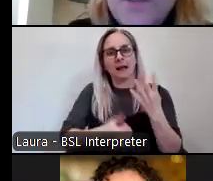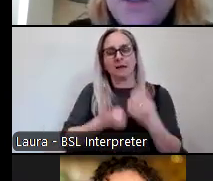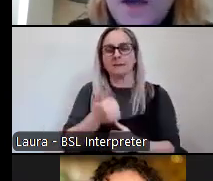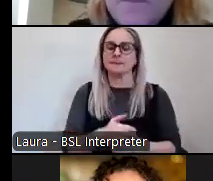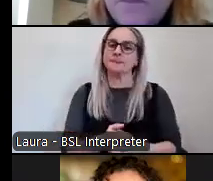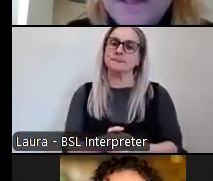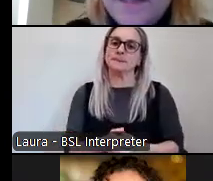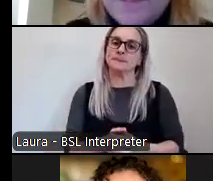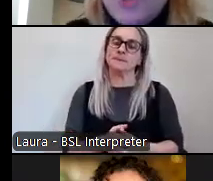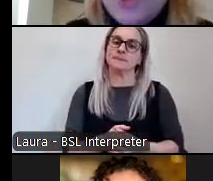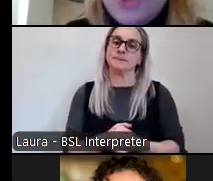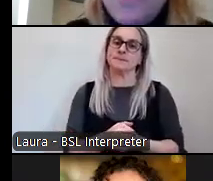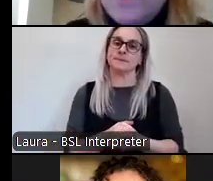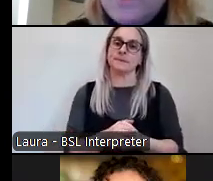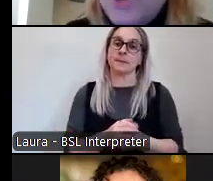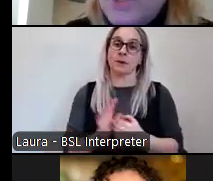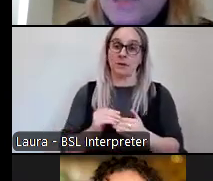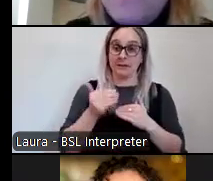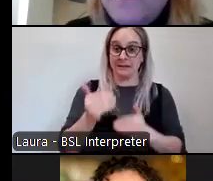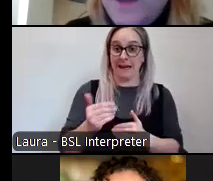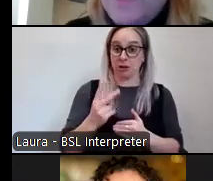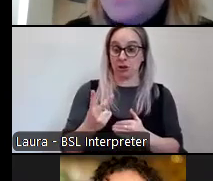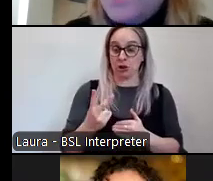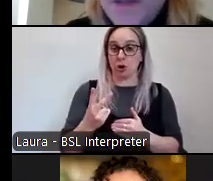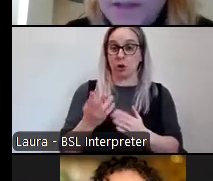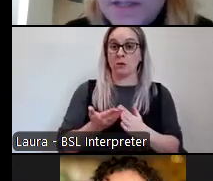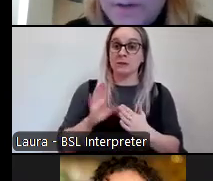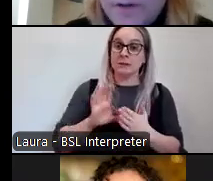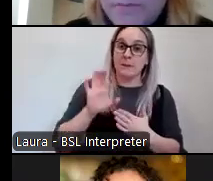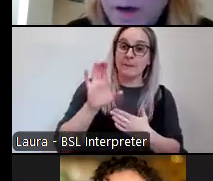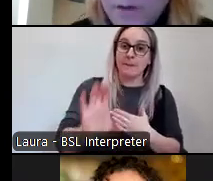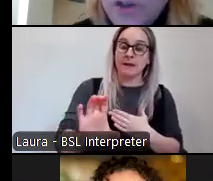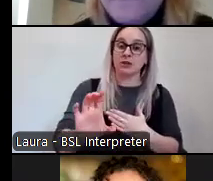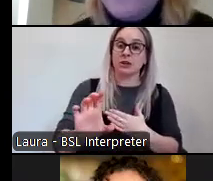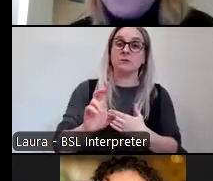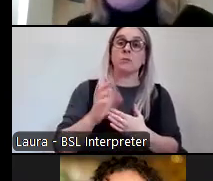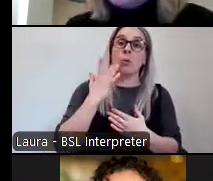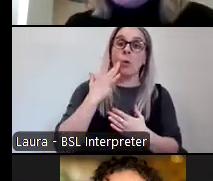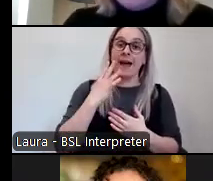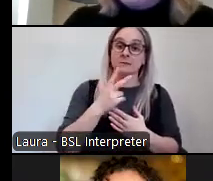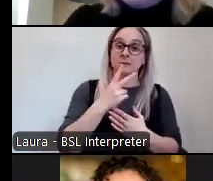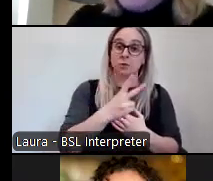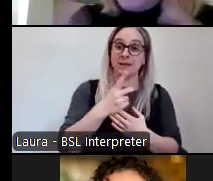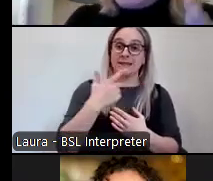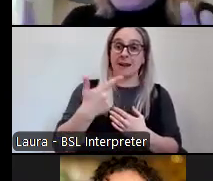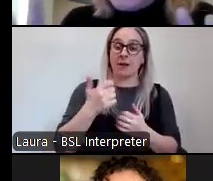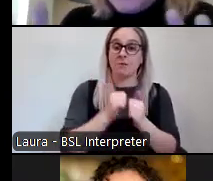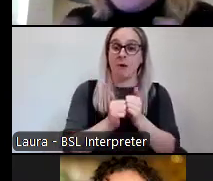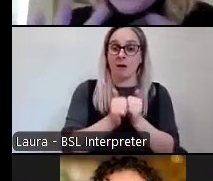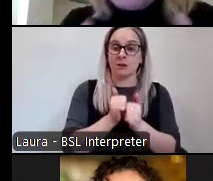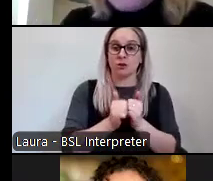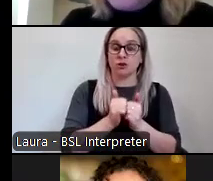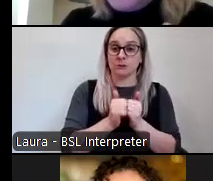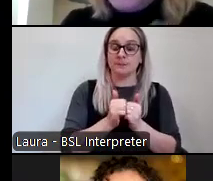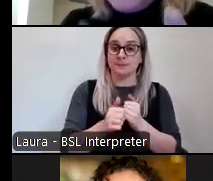For those completing stage 2, the submission date for that is the 27th of March. Important to say